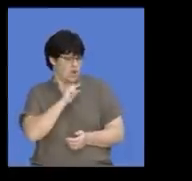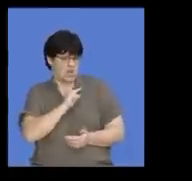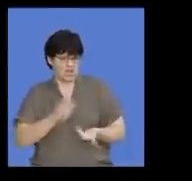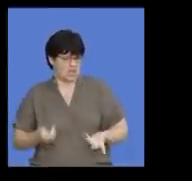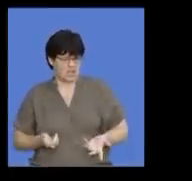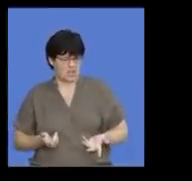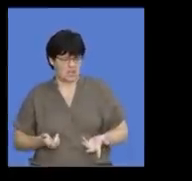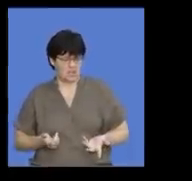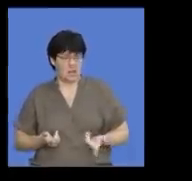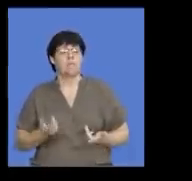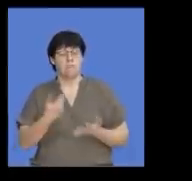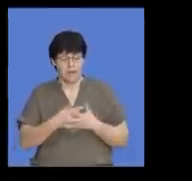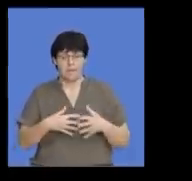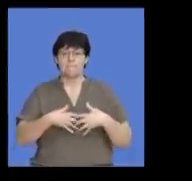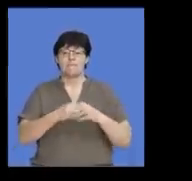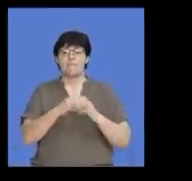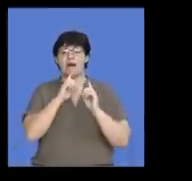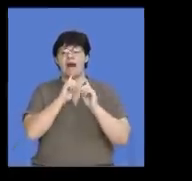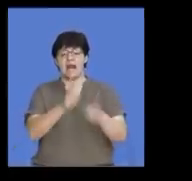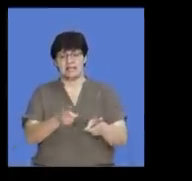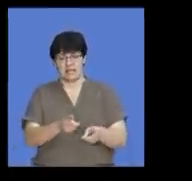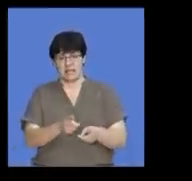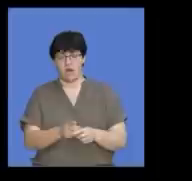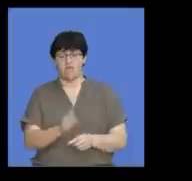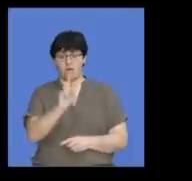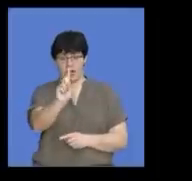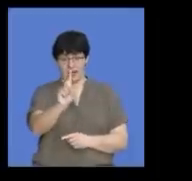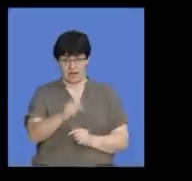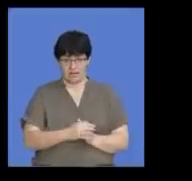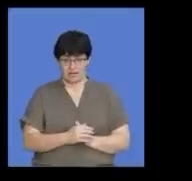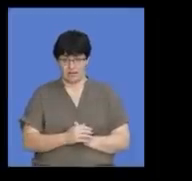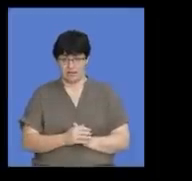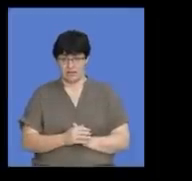that? Because then I can get an answer of 1.